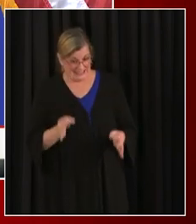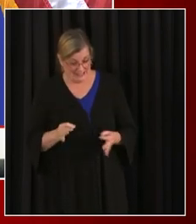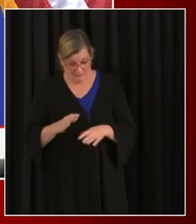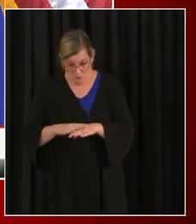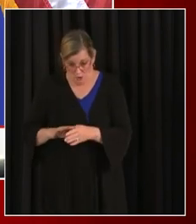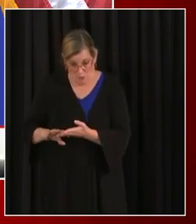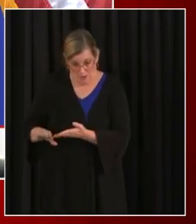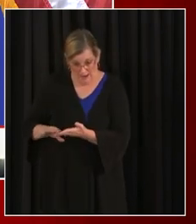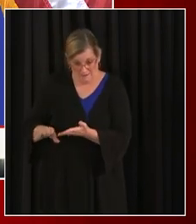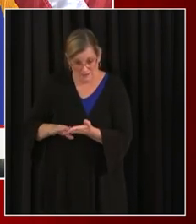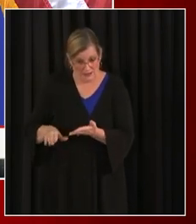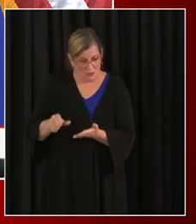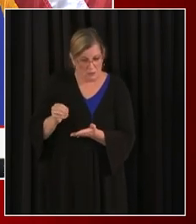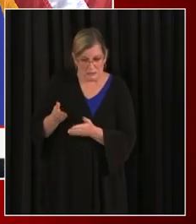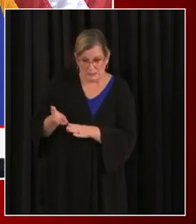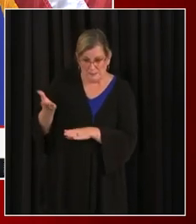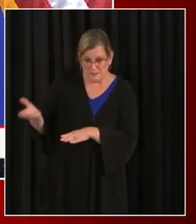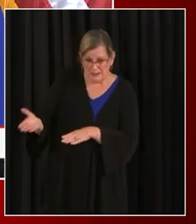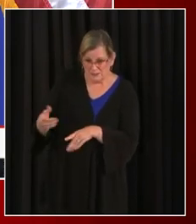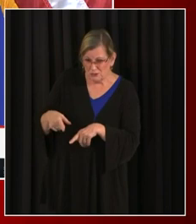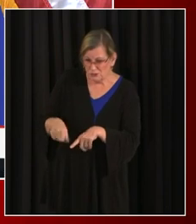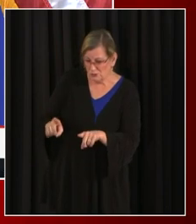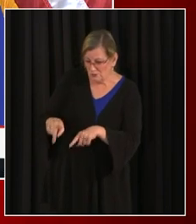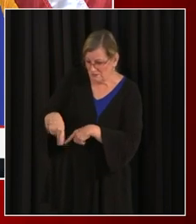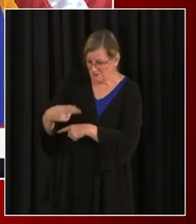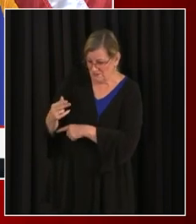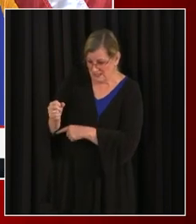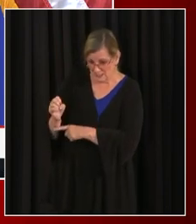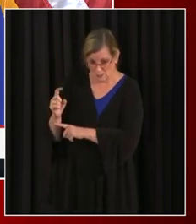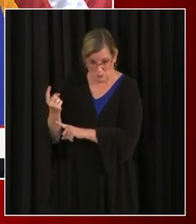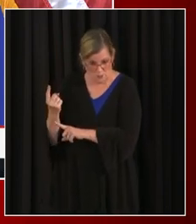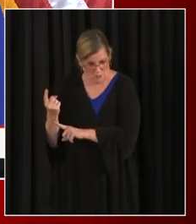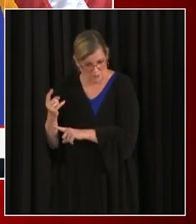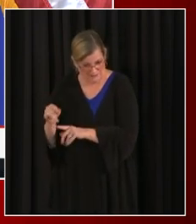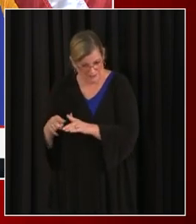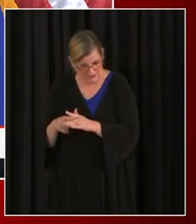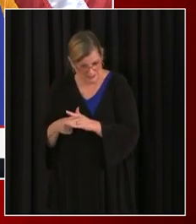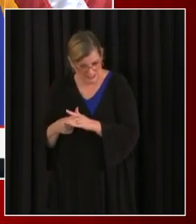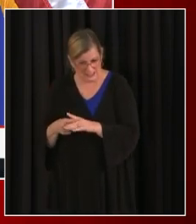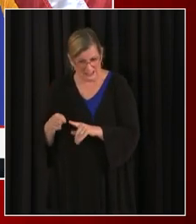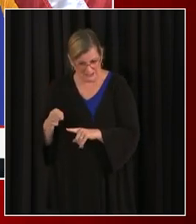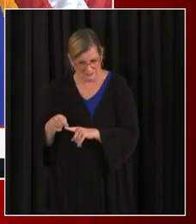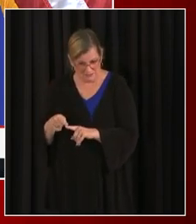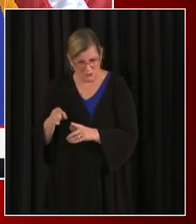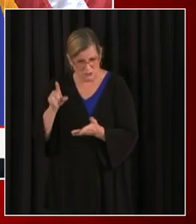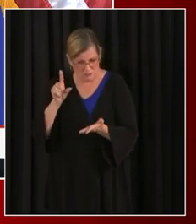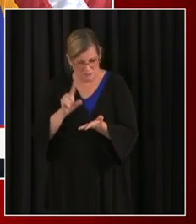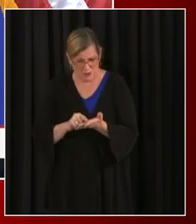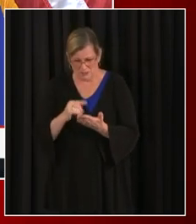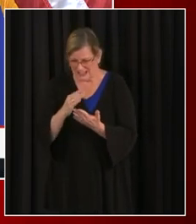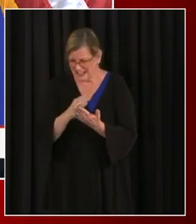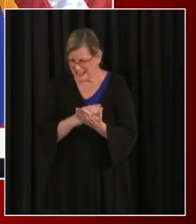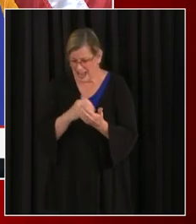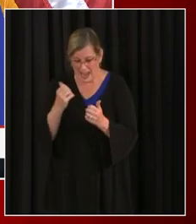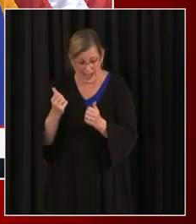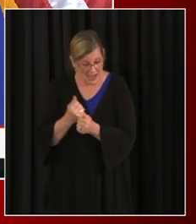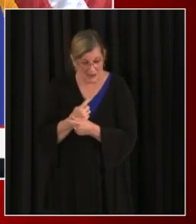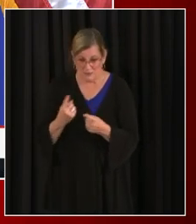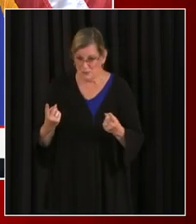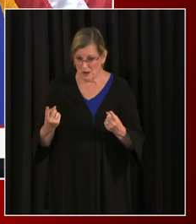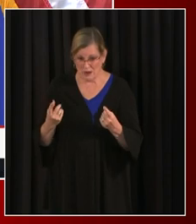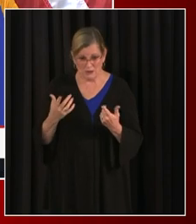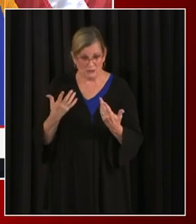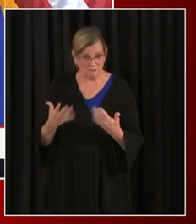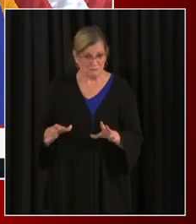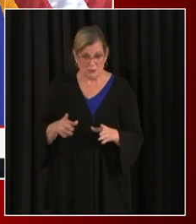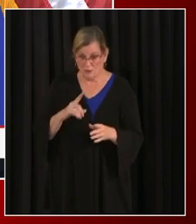were submitted during phase 1. In the beginning, you published, Mayor Bowser, you published that list of everybody that was, it was a